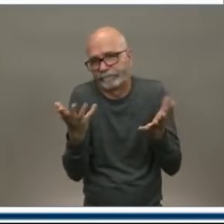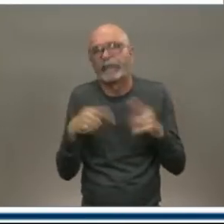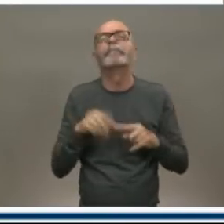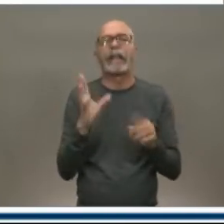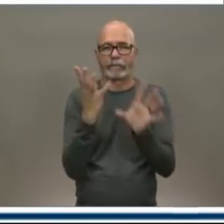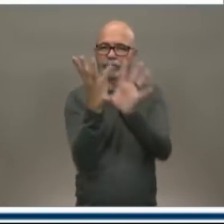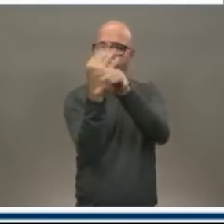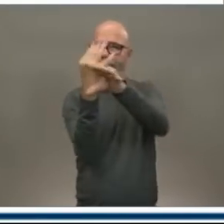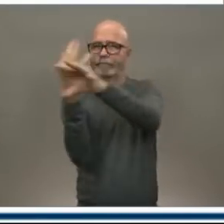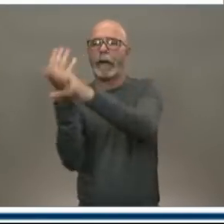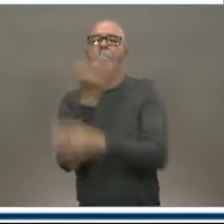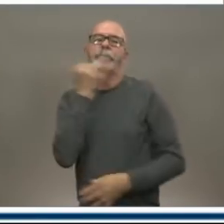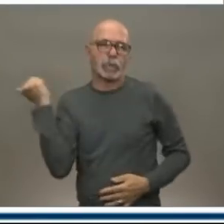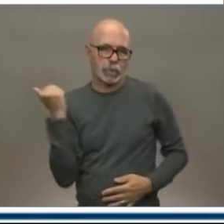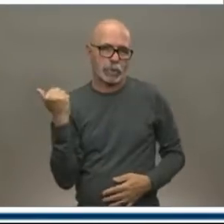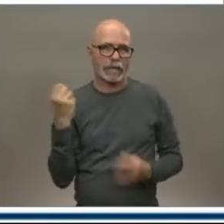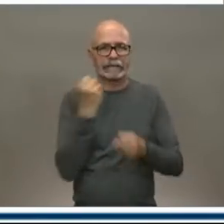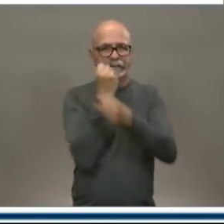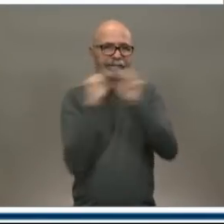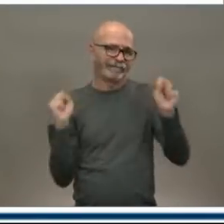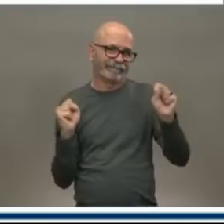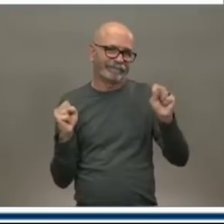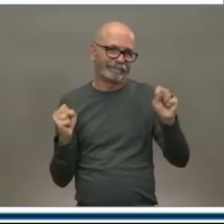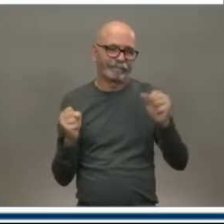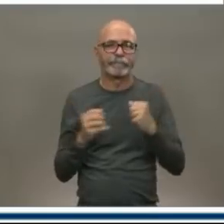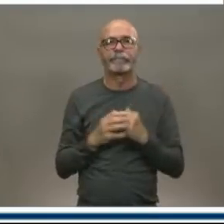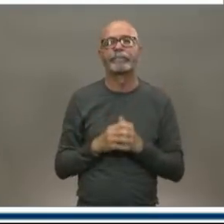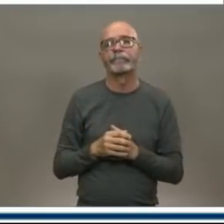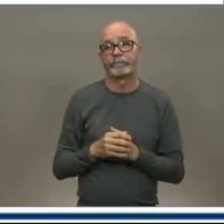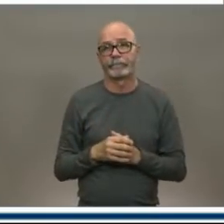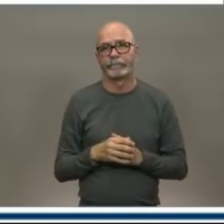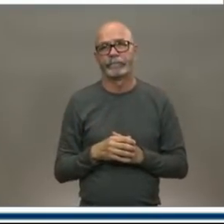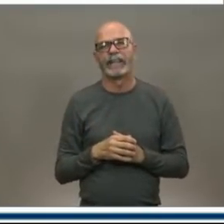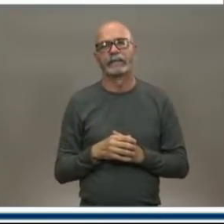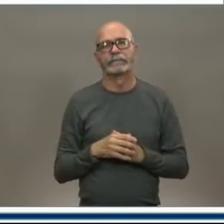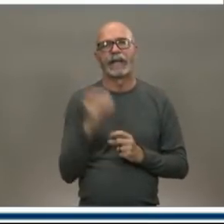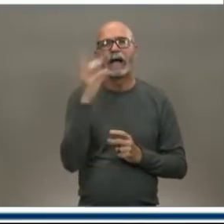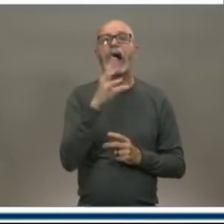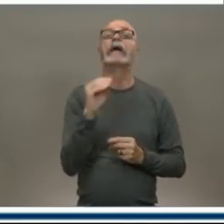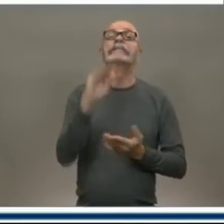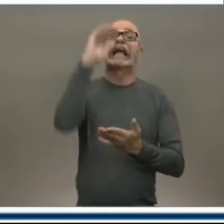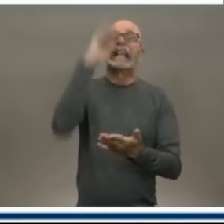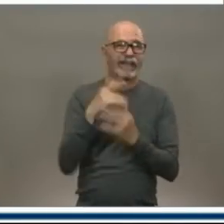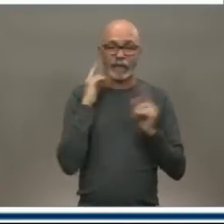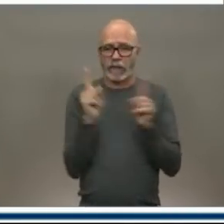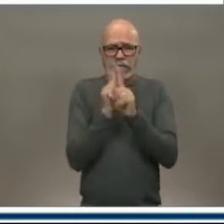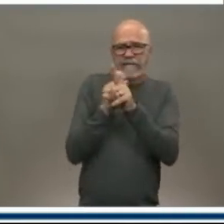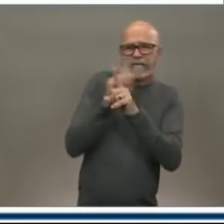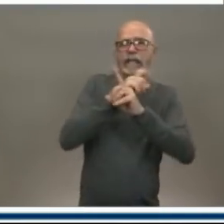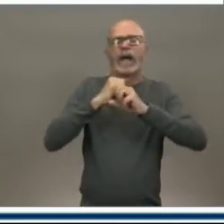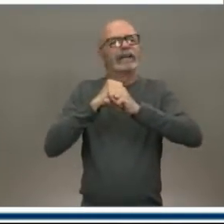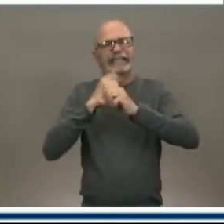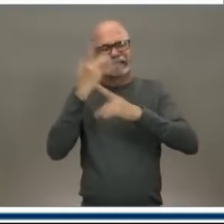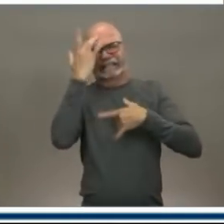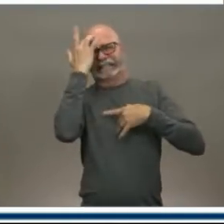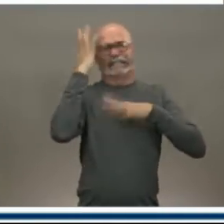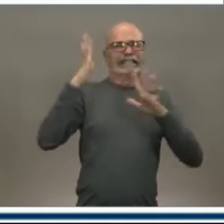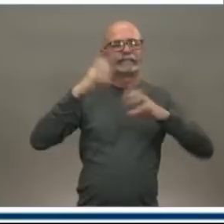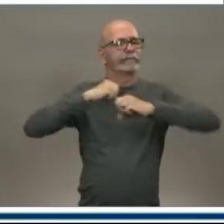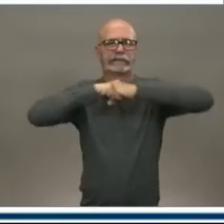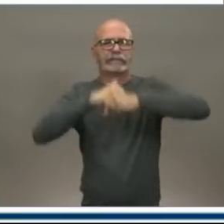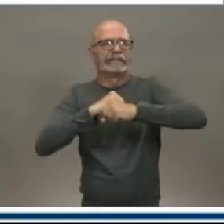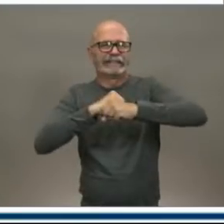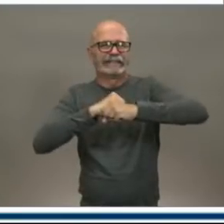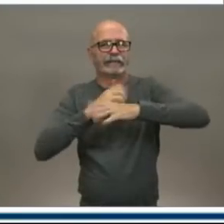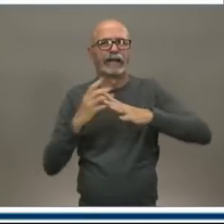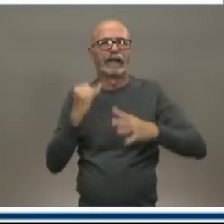so to minimize the movement of people during the ceremony, and which allows us to make sure we're maintaining that necessary physical